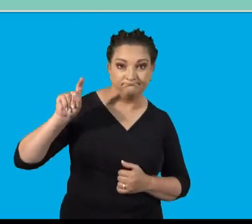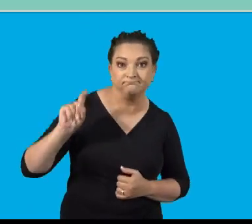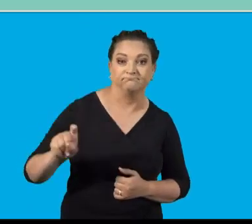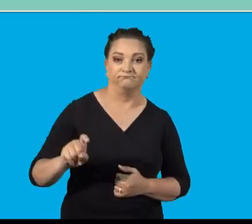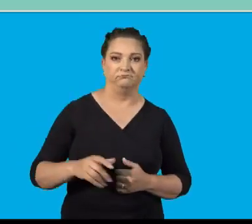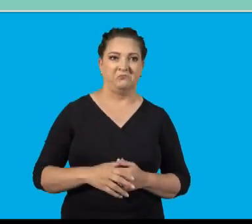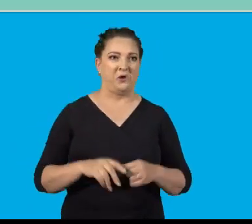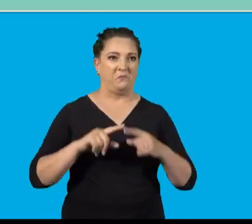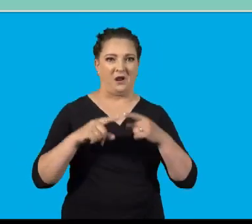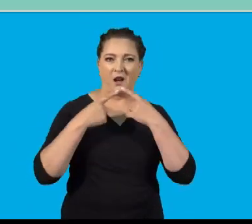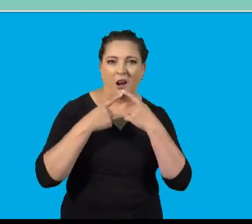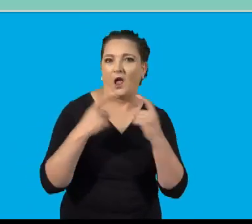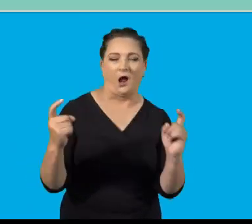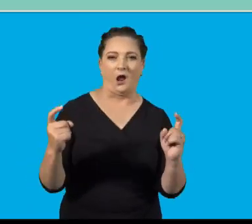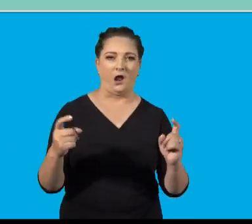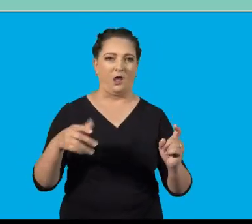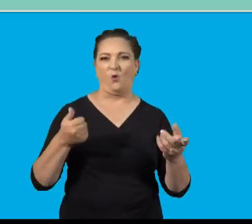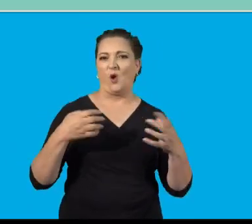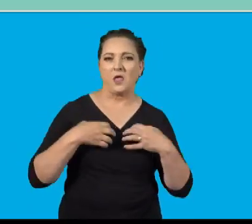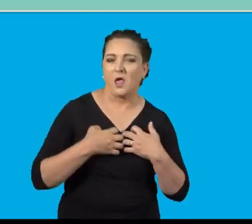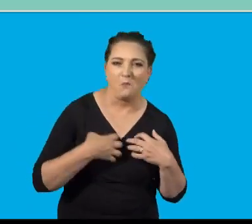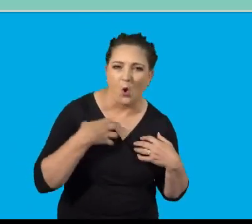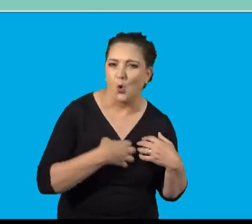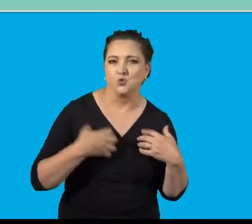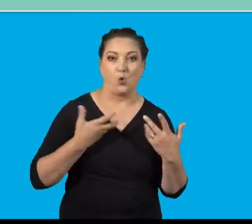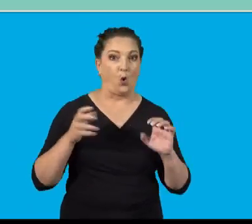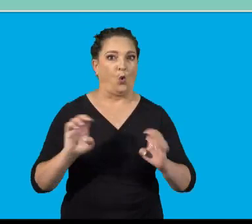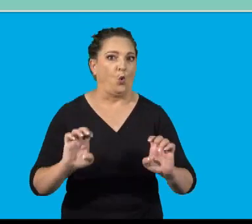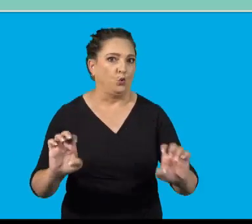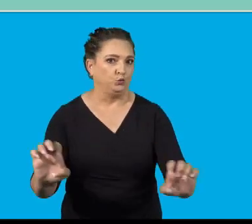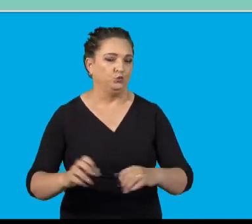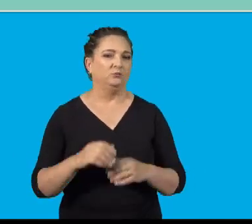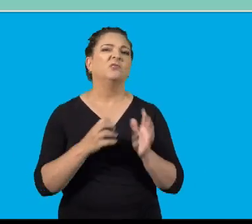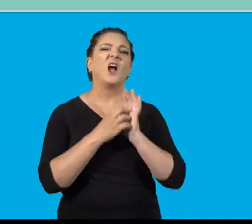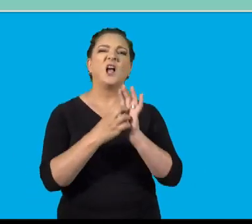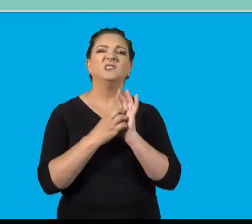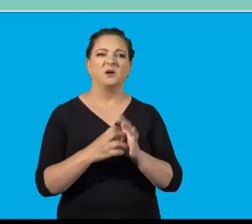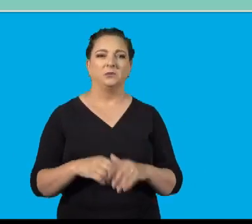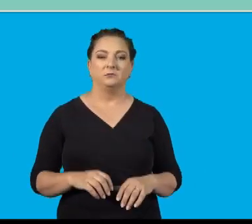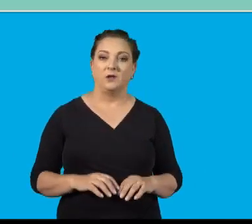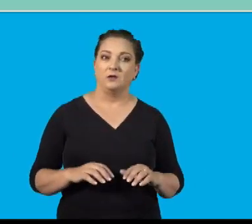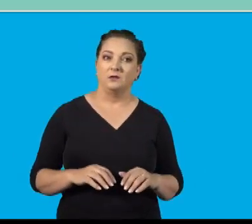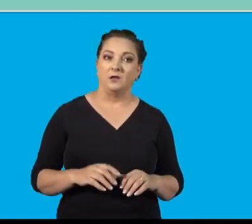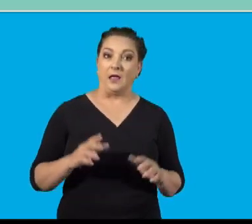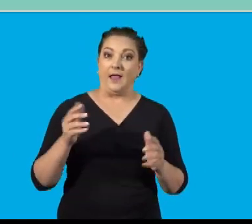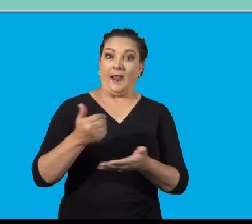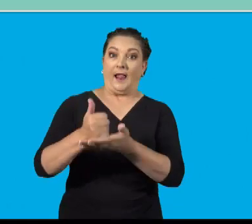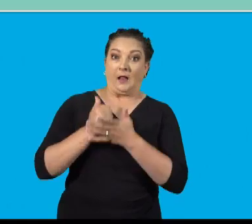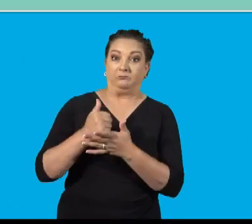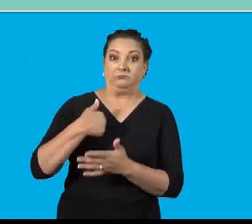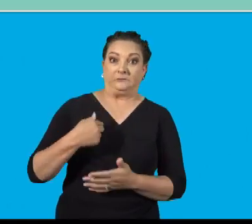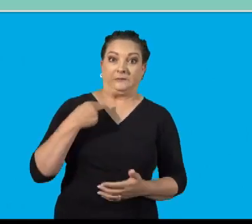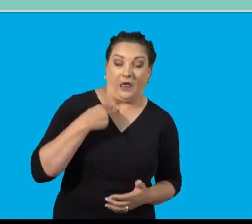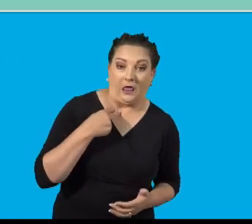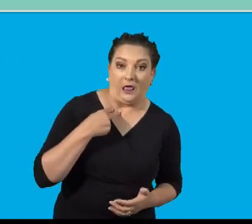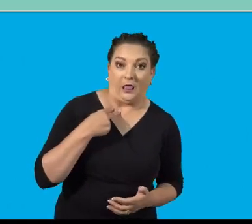sentence is to express an outcry, an emotion, or urgency. Now let's look at my examples. Help, I'm